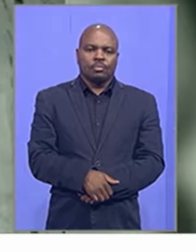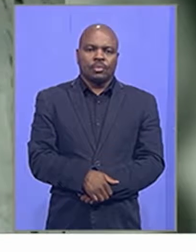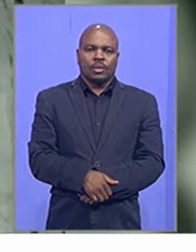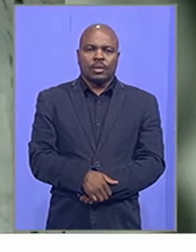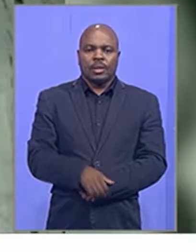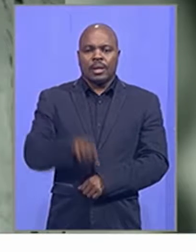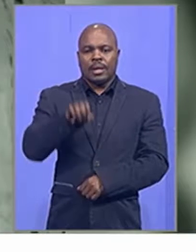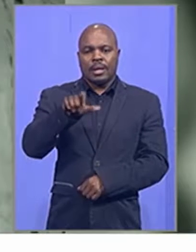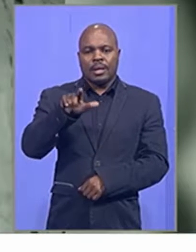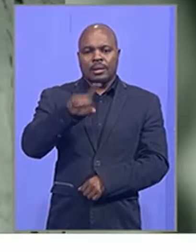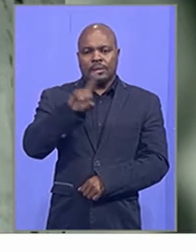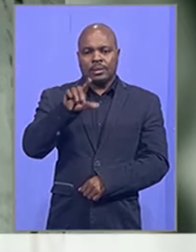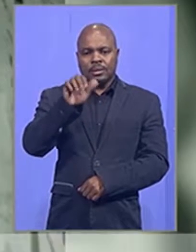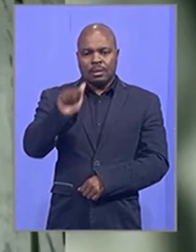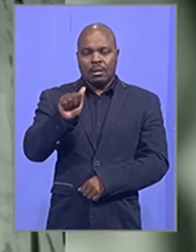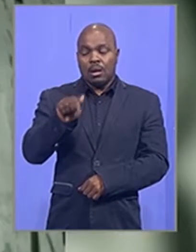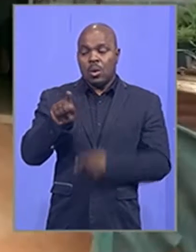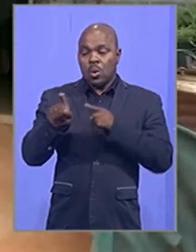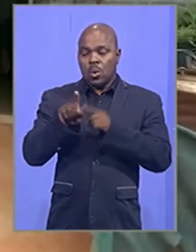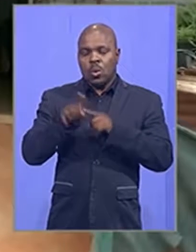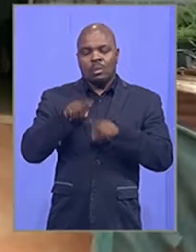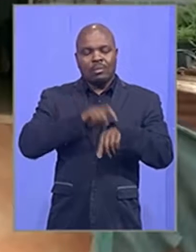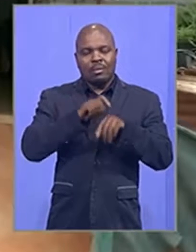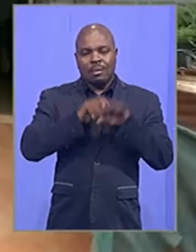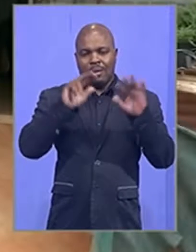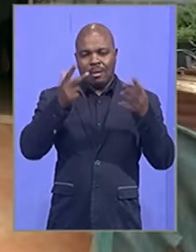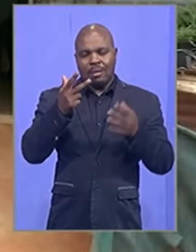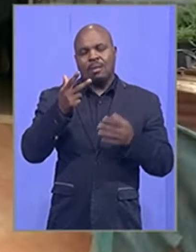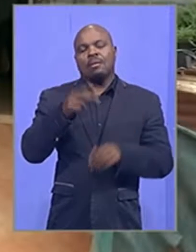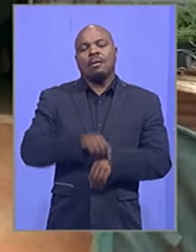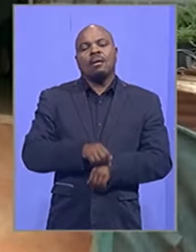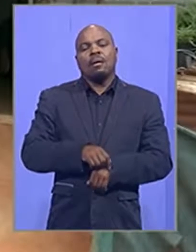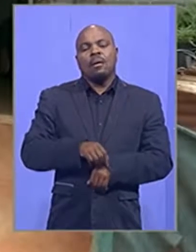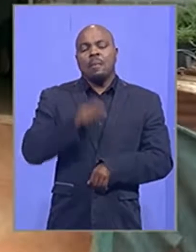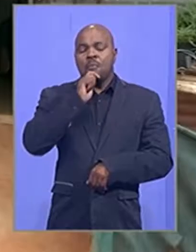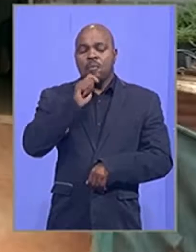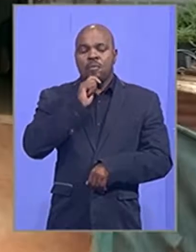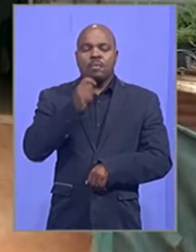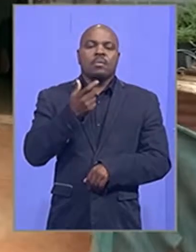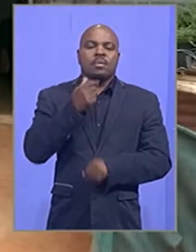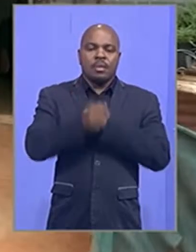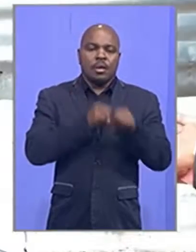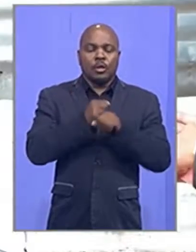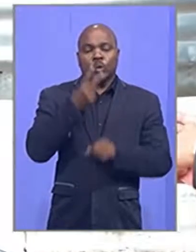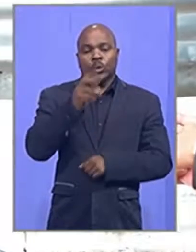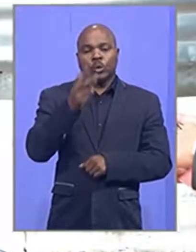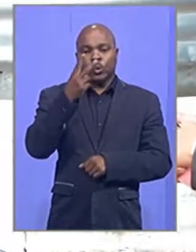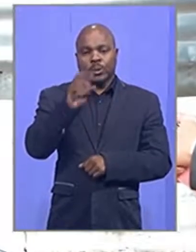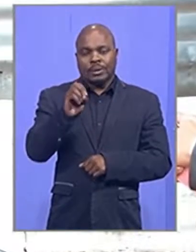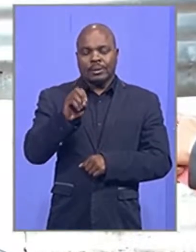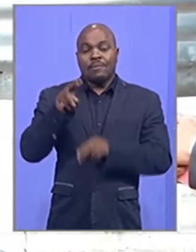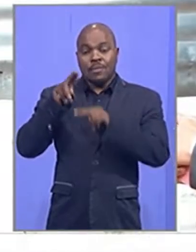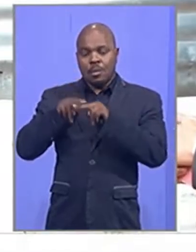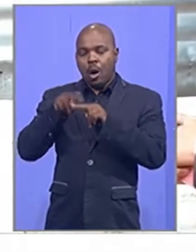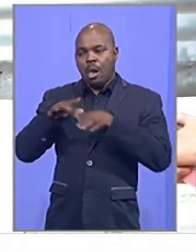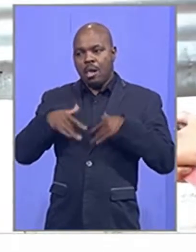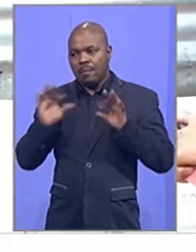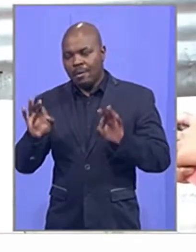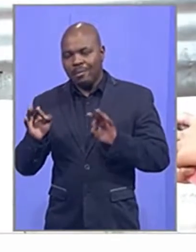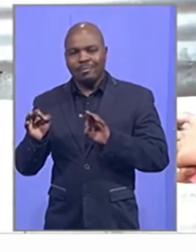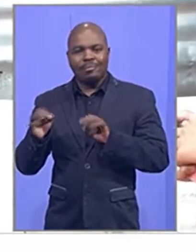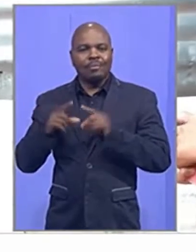Elisa Conradie o qetetse ho bona a phela ka hora ya borobedi hoseng kgweding ya Hlakola ka 2020. Ngwana bo mofu o re leqeba la poloa